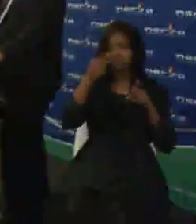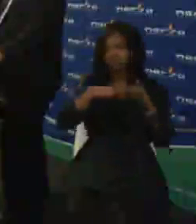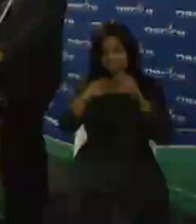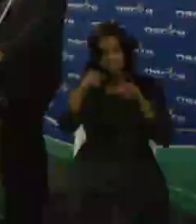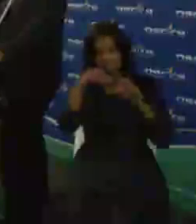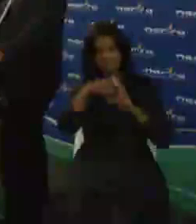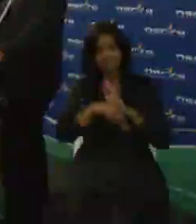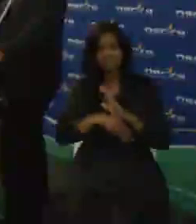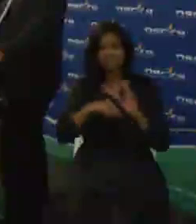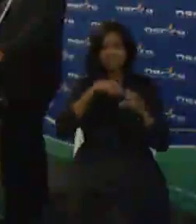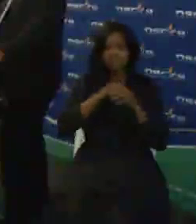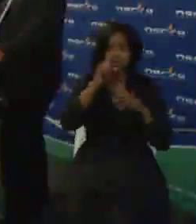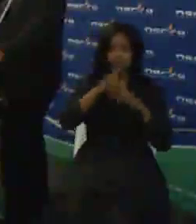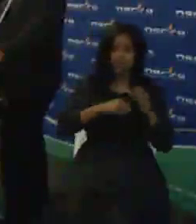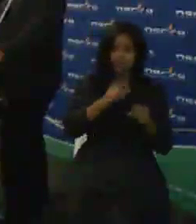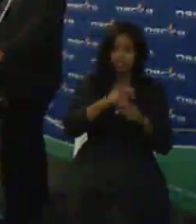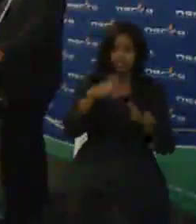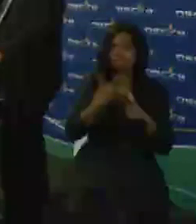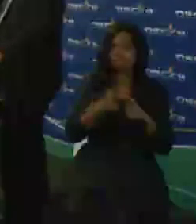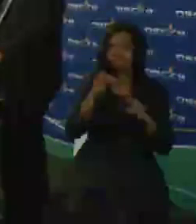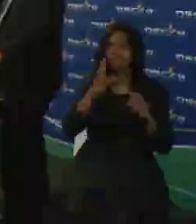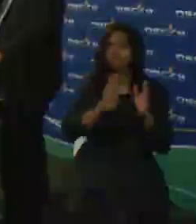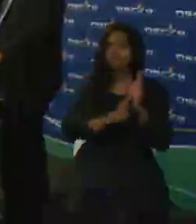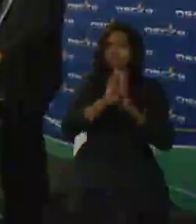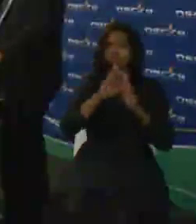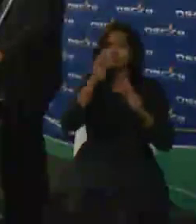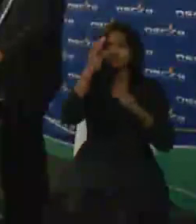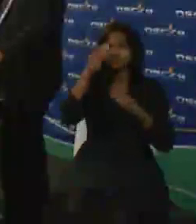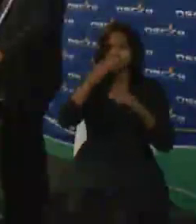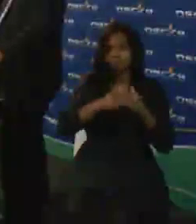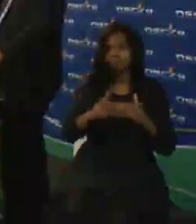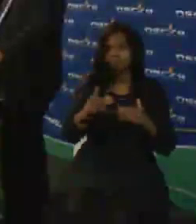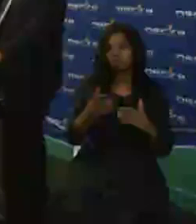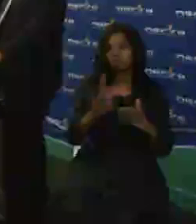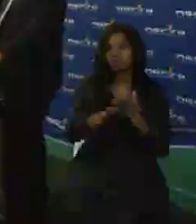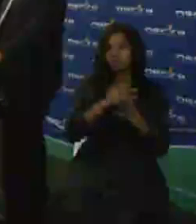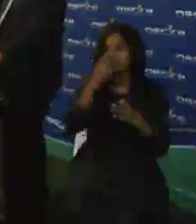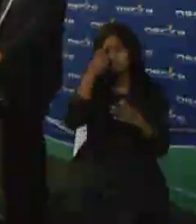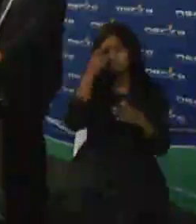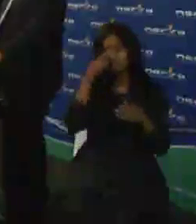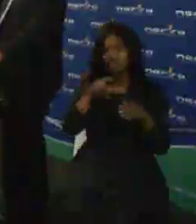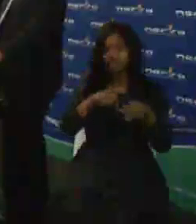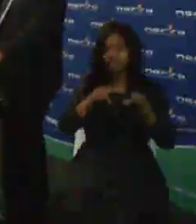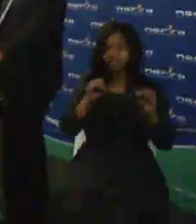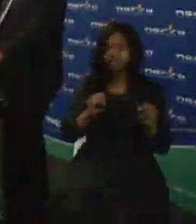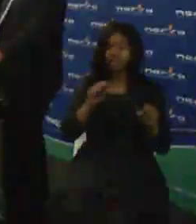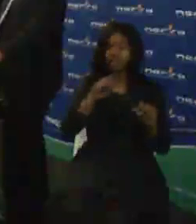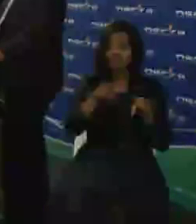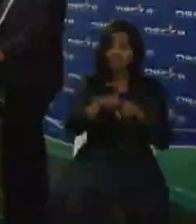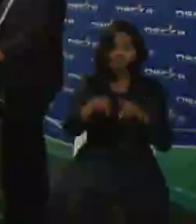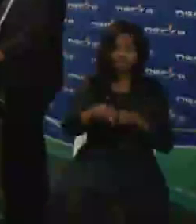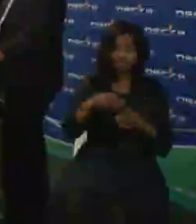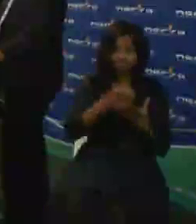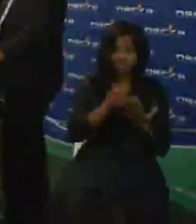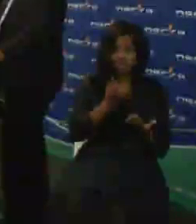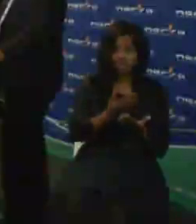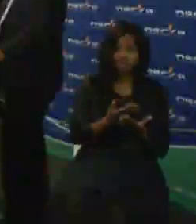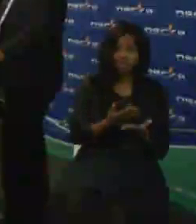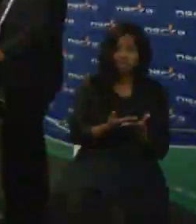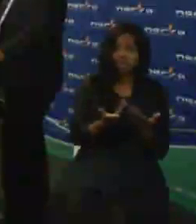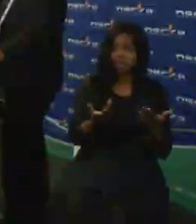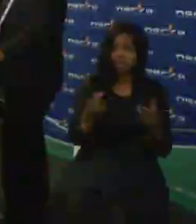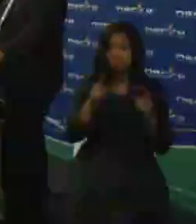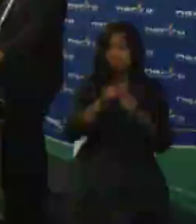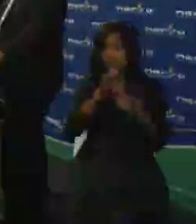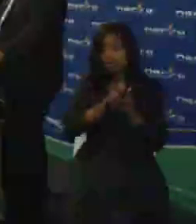declines in 1 year and then suddenly it increases going forward. And I think, Chair, the same can be applied